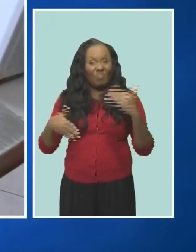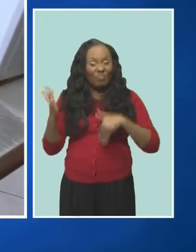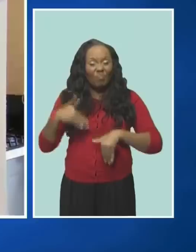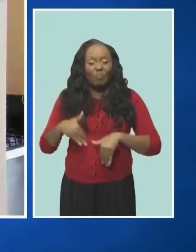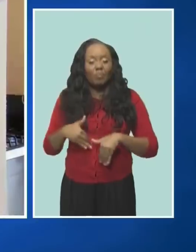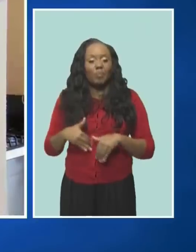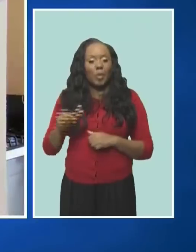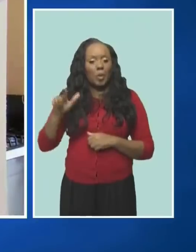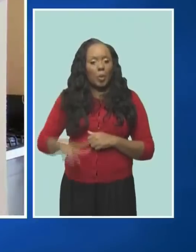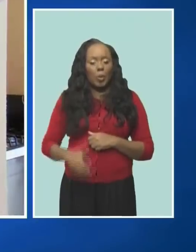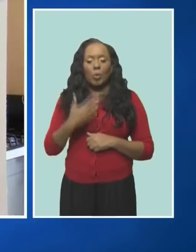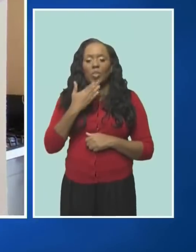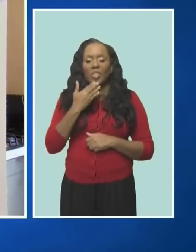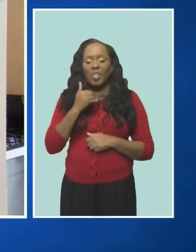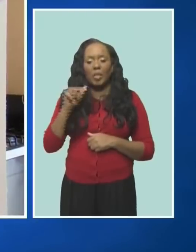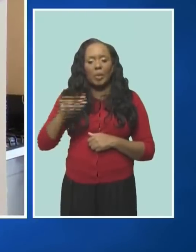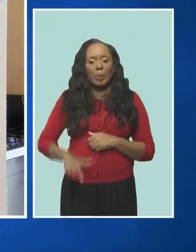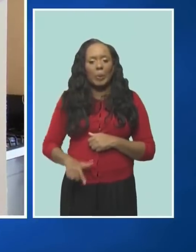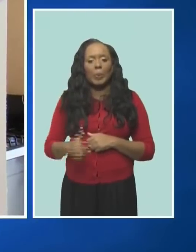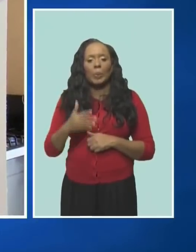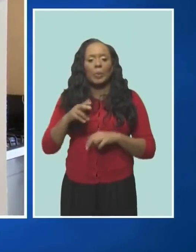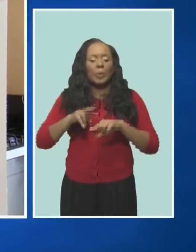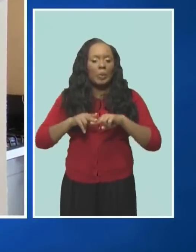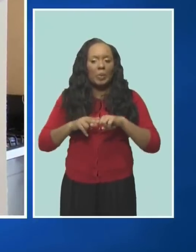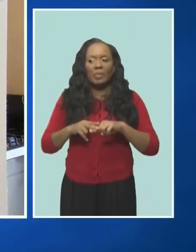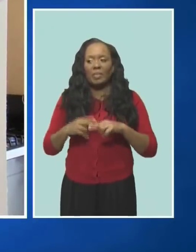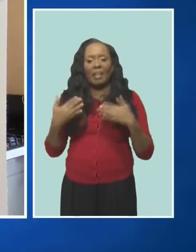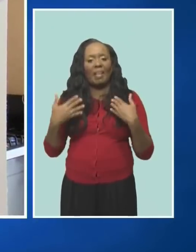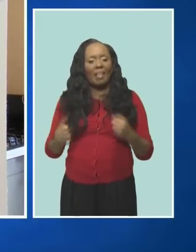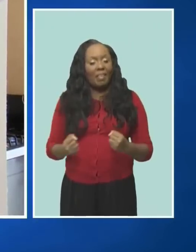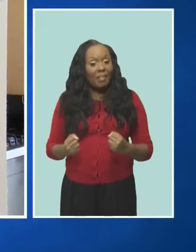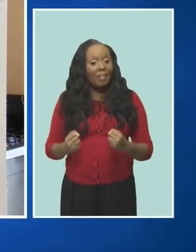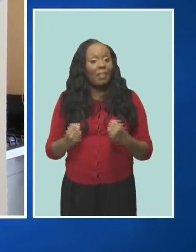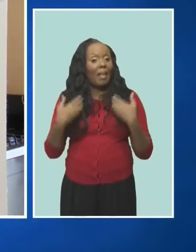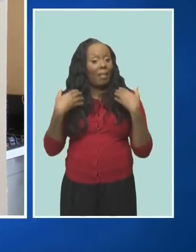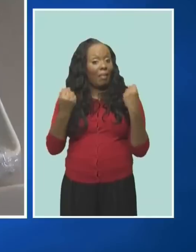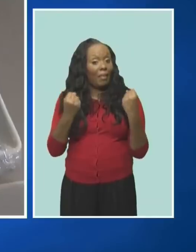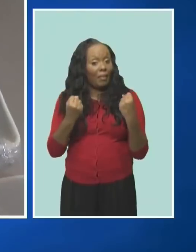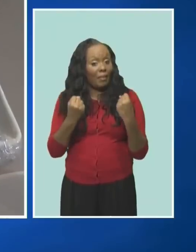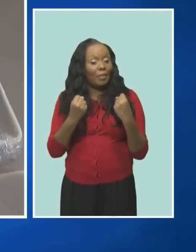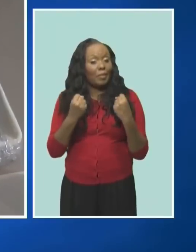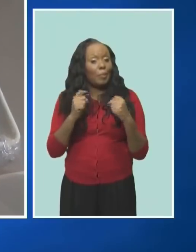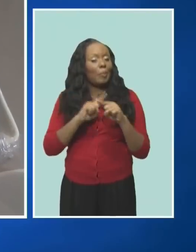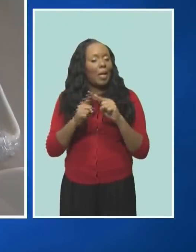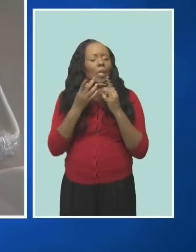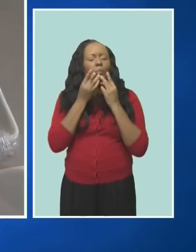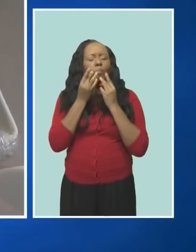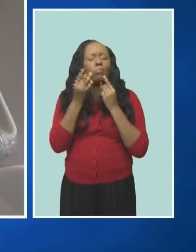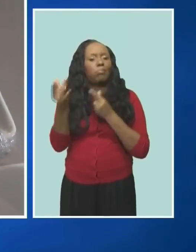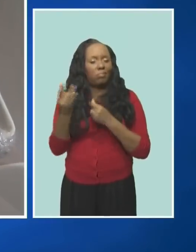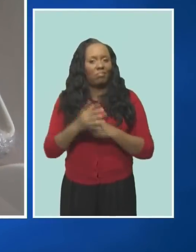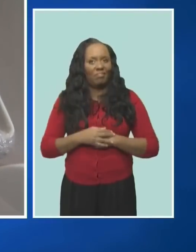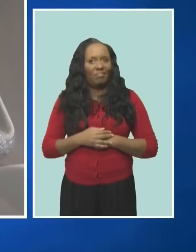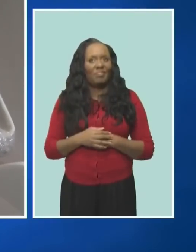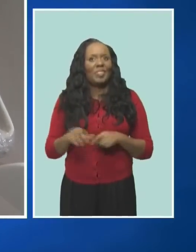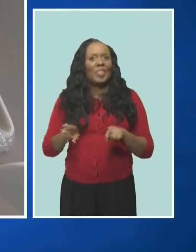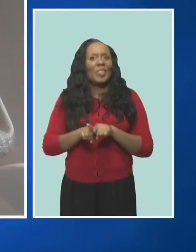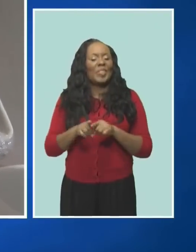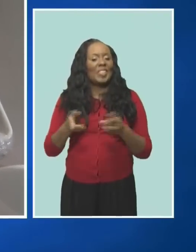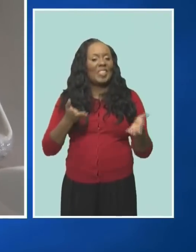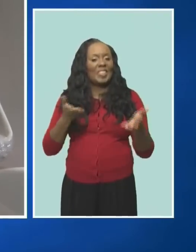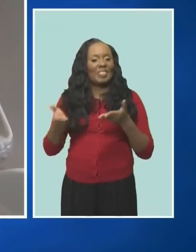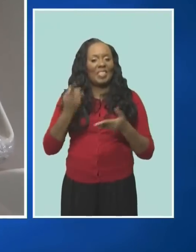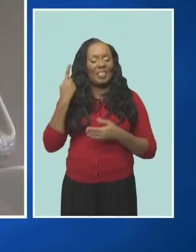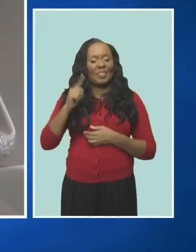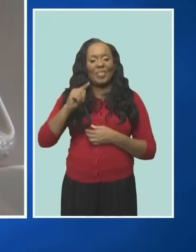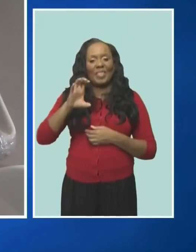sugars, low in salts, healthy, but very delicious. Ms. Rollins says there's also a catering service and recalls how